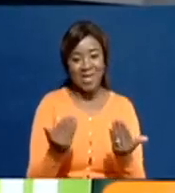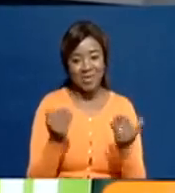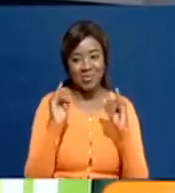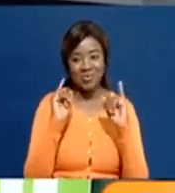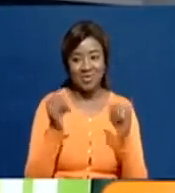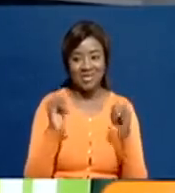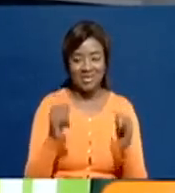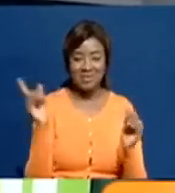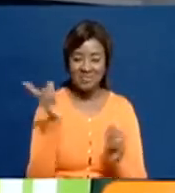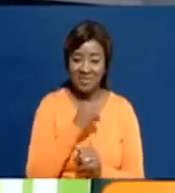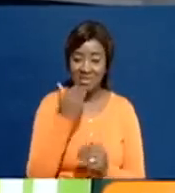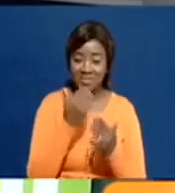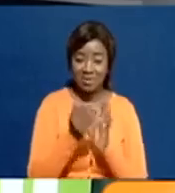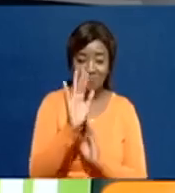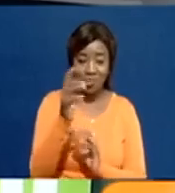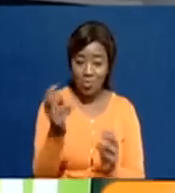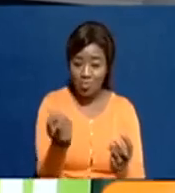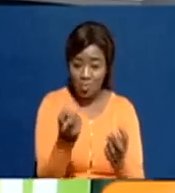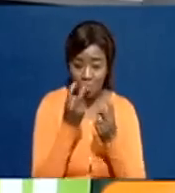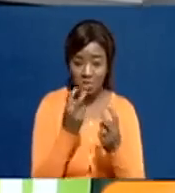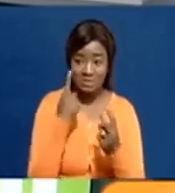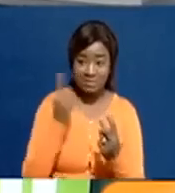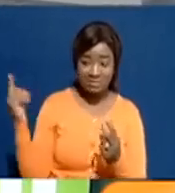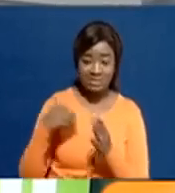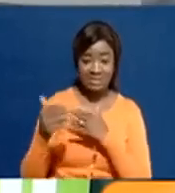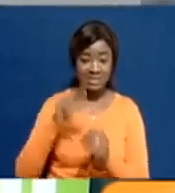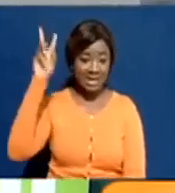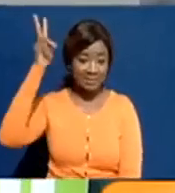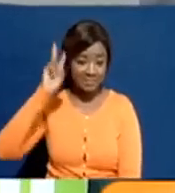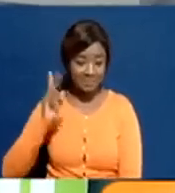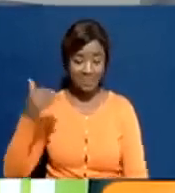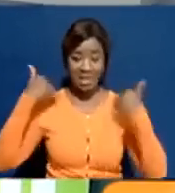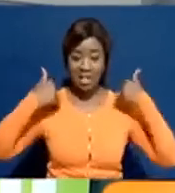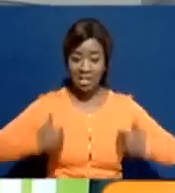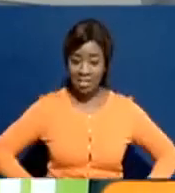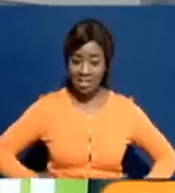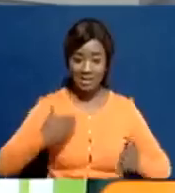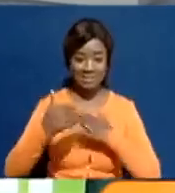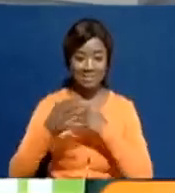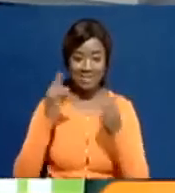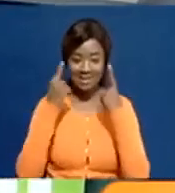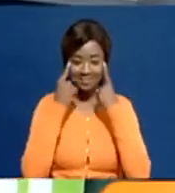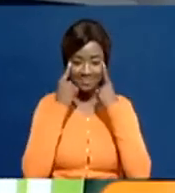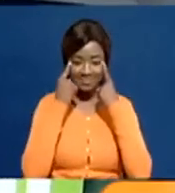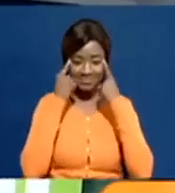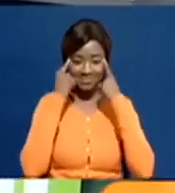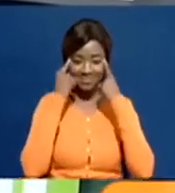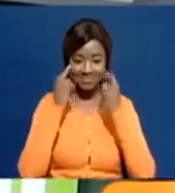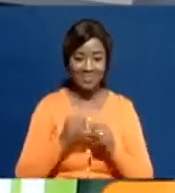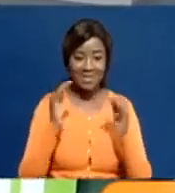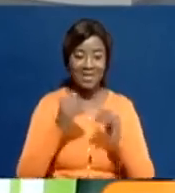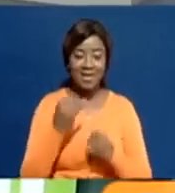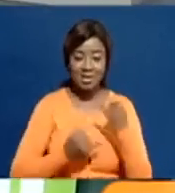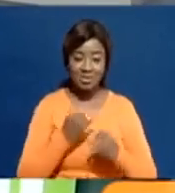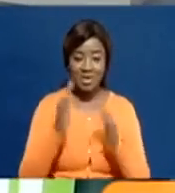Citizen Weekend. Thank you so much for watching. I'm Victoria Rubadiri. Our sign language interpreter tonight has been Yula Nzale. Have a lovely